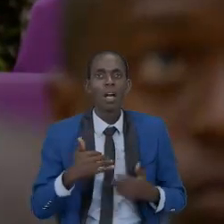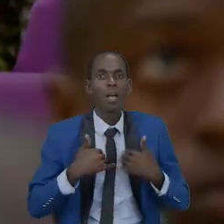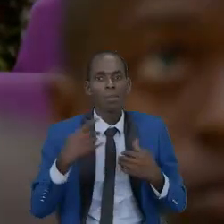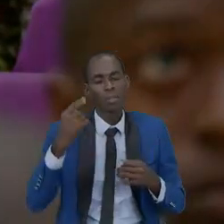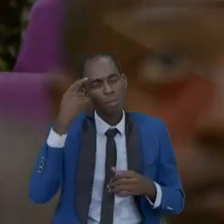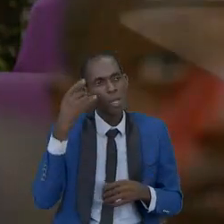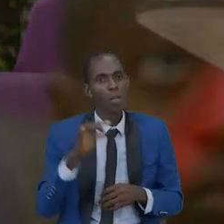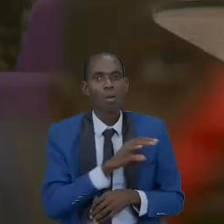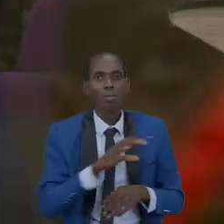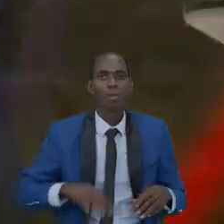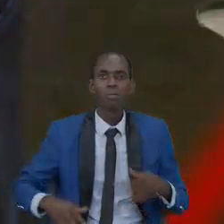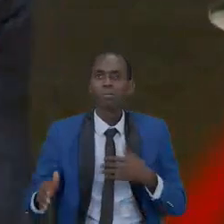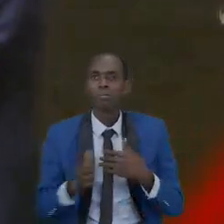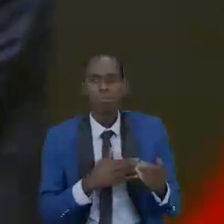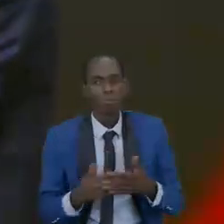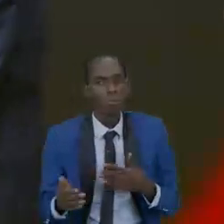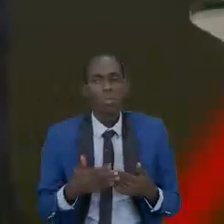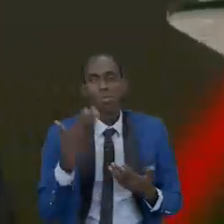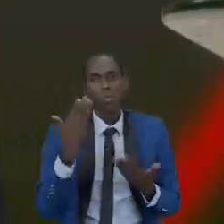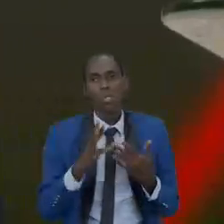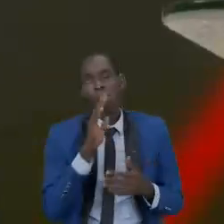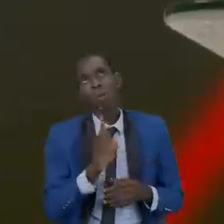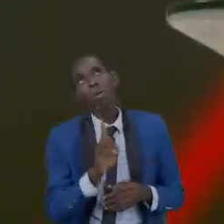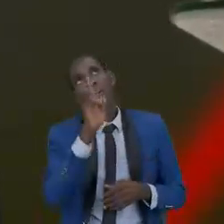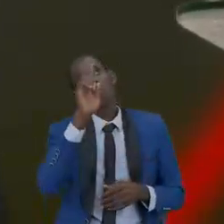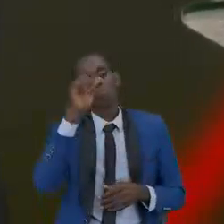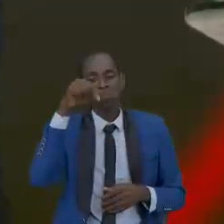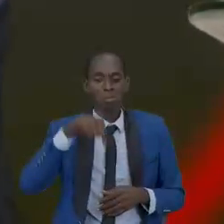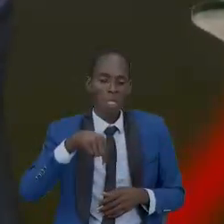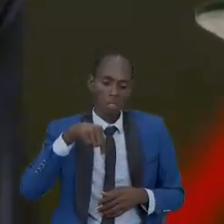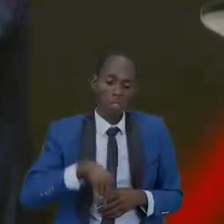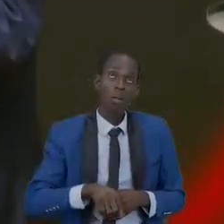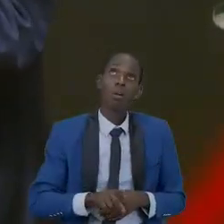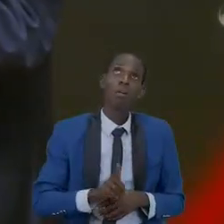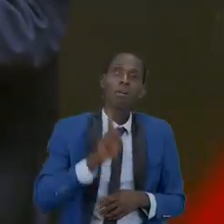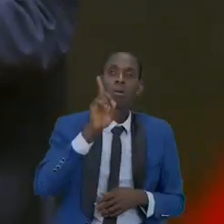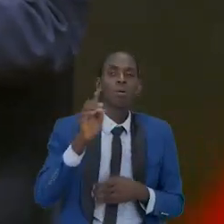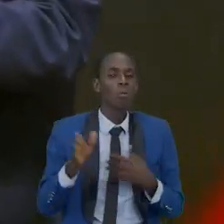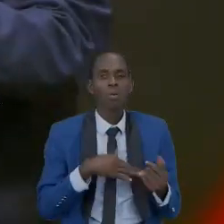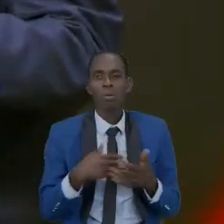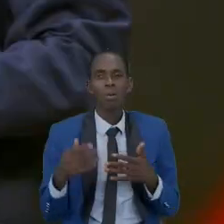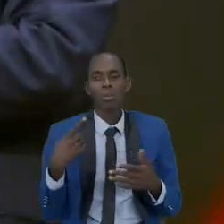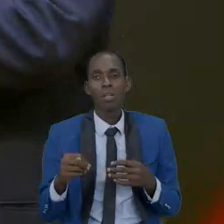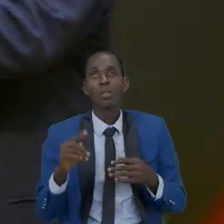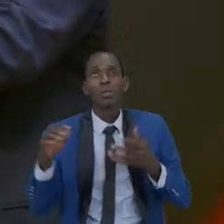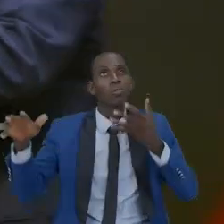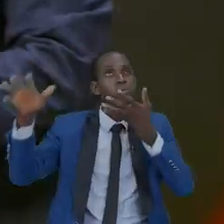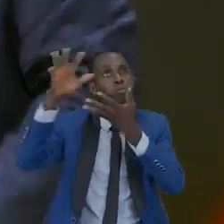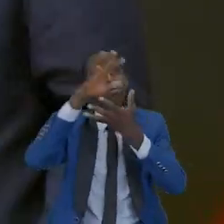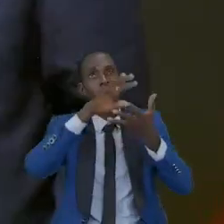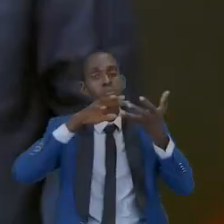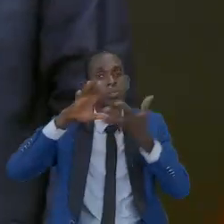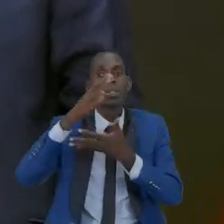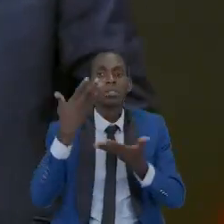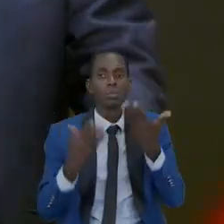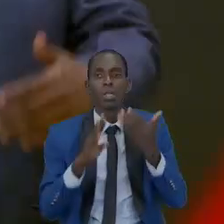of Christ. Whatever may be up or down, down or up, and whatever storm there may be, the